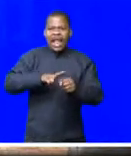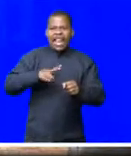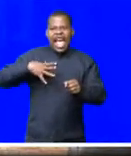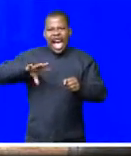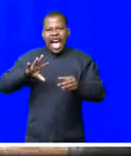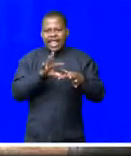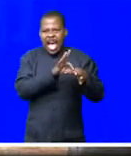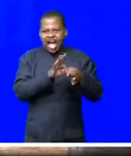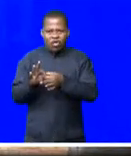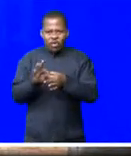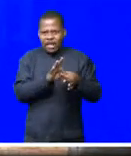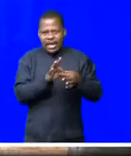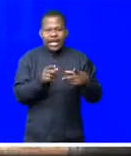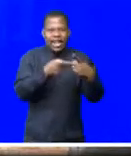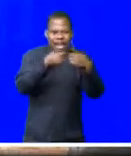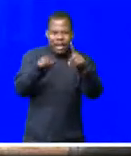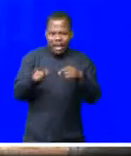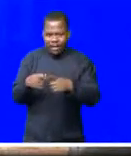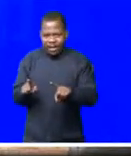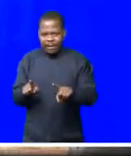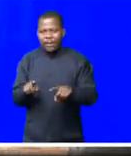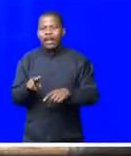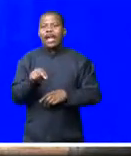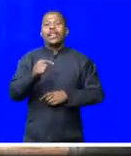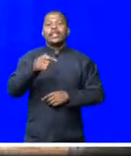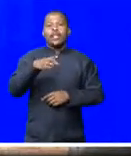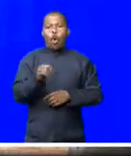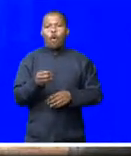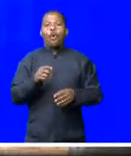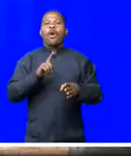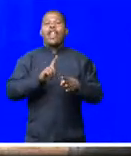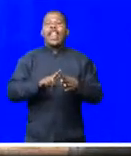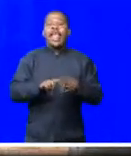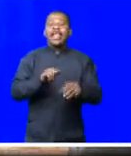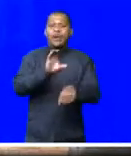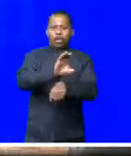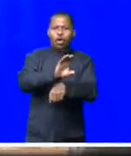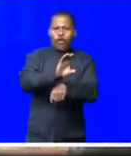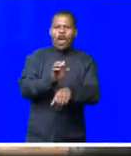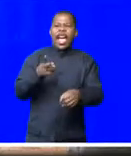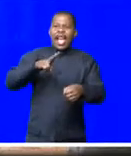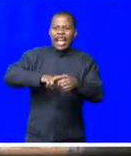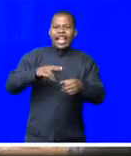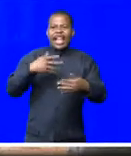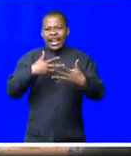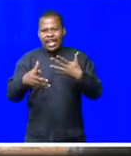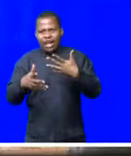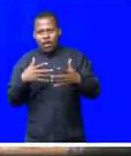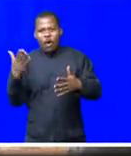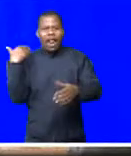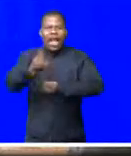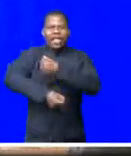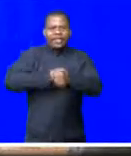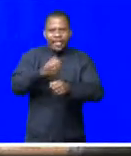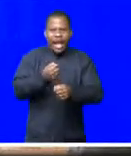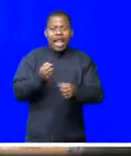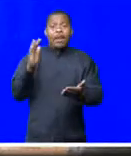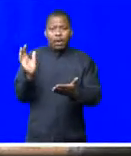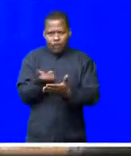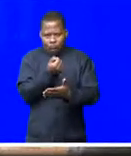letingekho ngaphansi kwahulumende nebemasondo bakwendlulisilele lebaningetwa kona eminyakeni